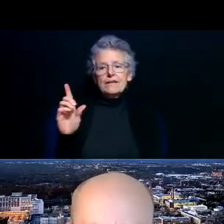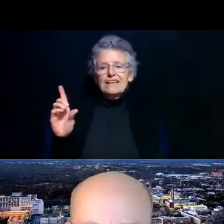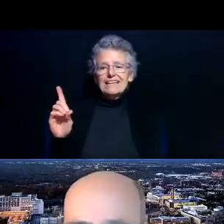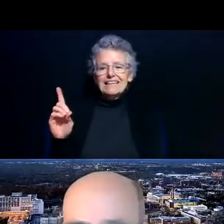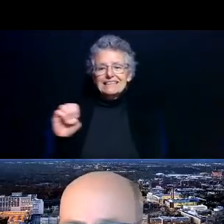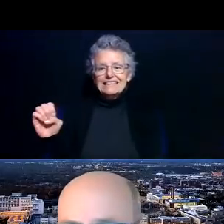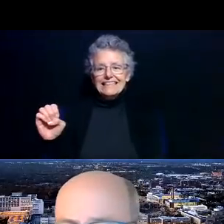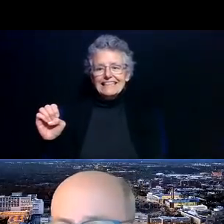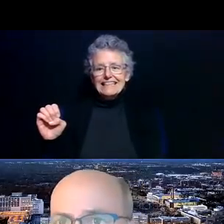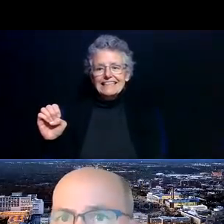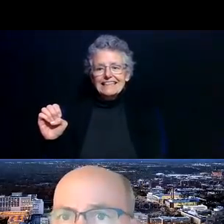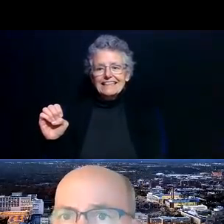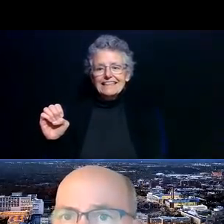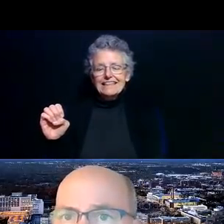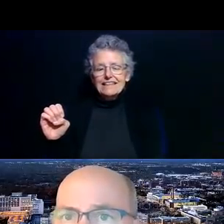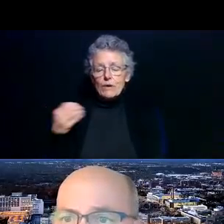we have a number of